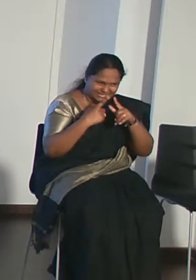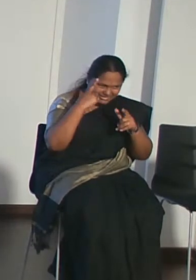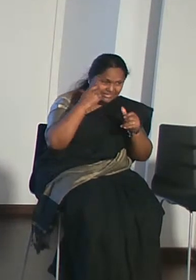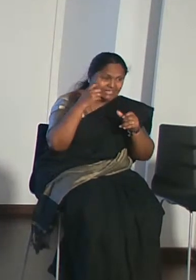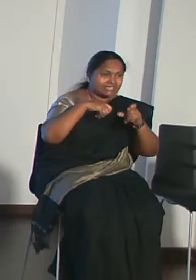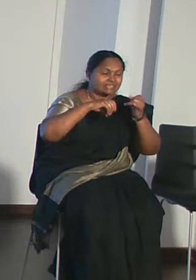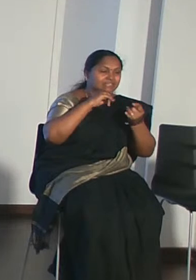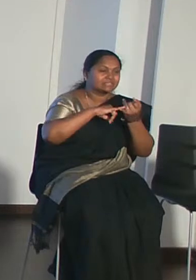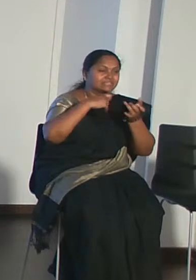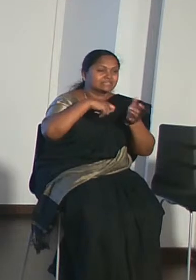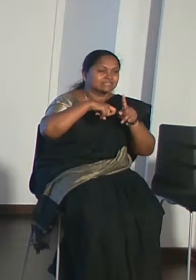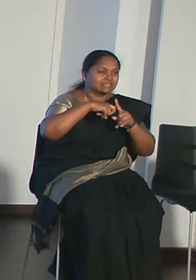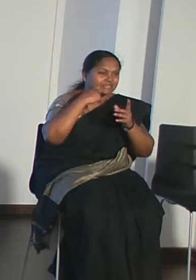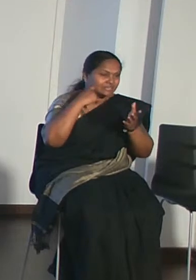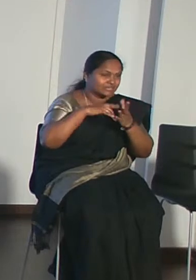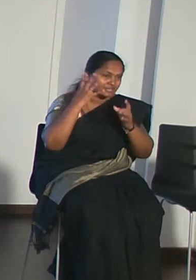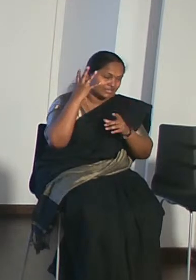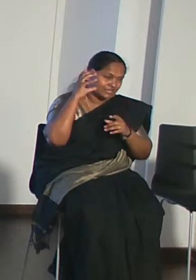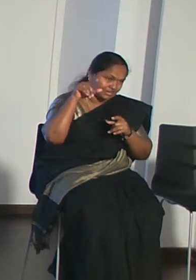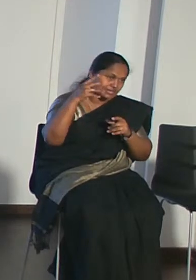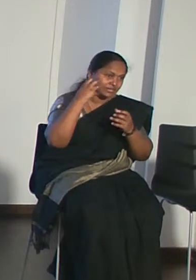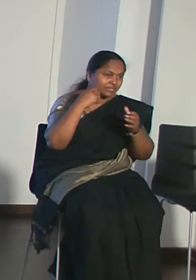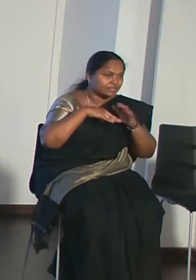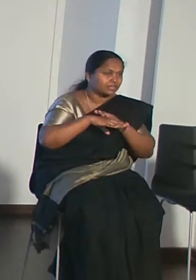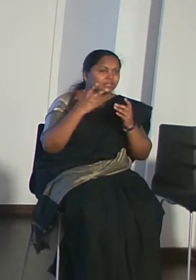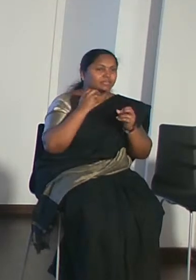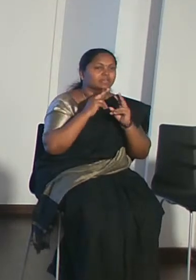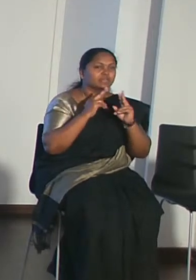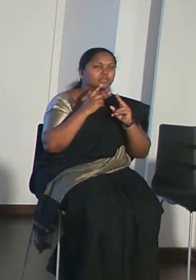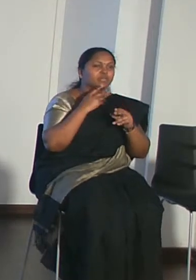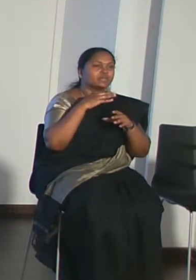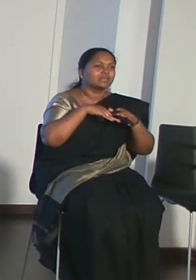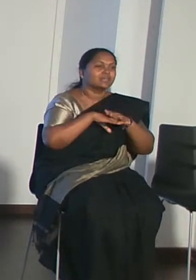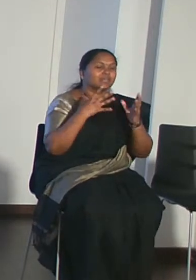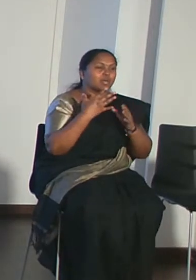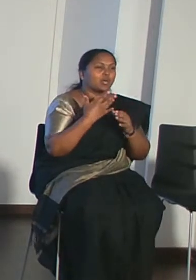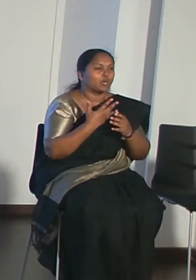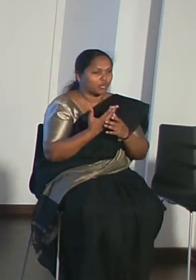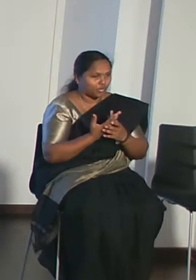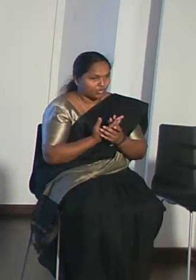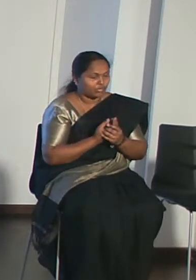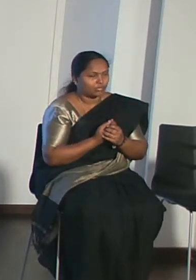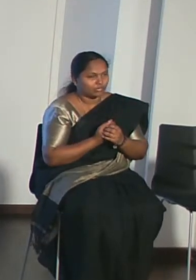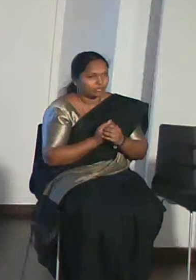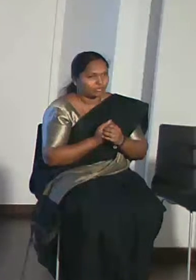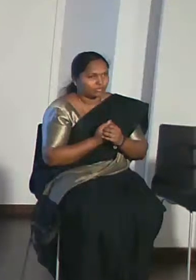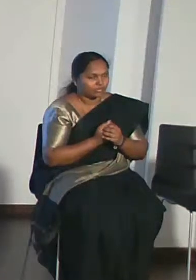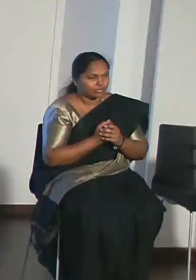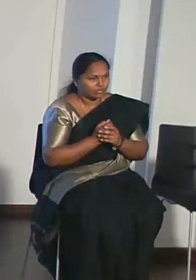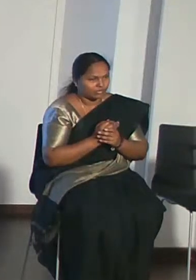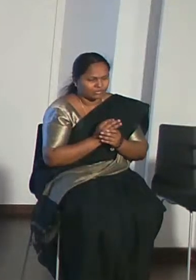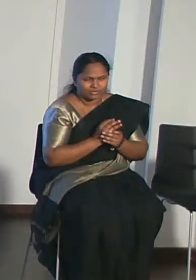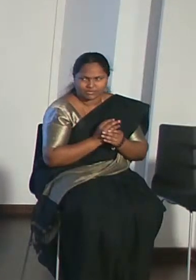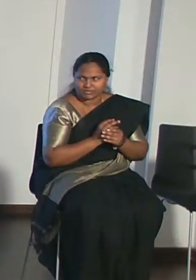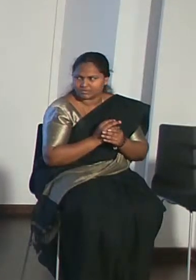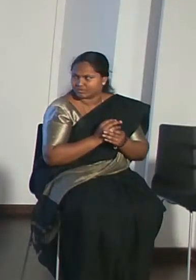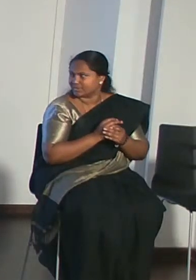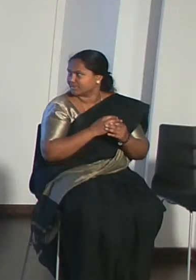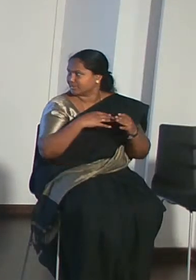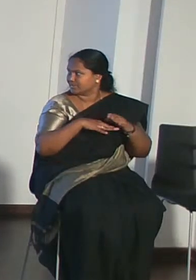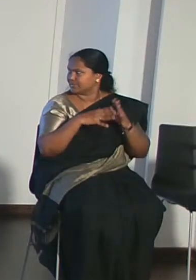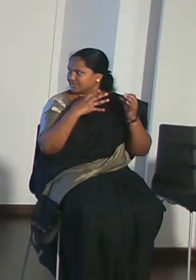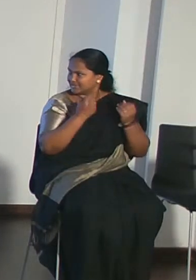Lanka, I was given the title curator, and I asked, "Whoa, um, sorry, is